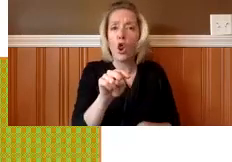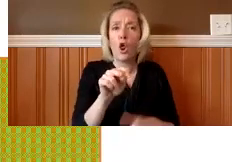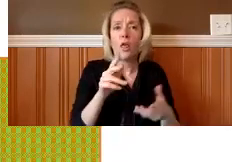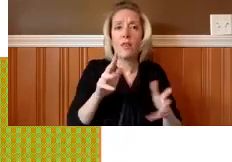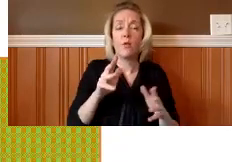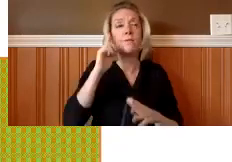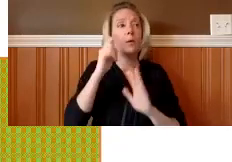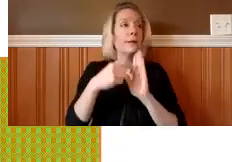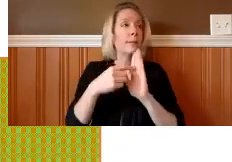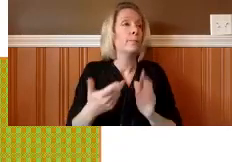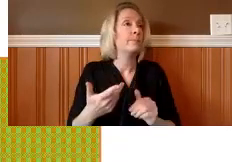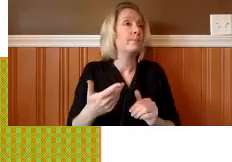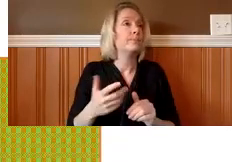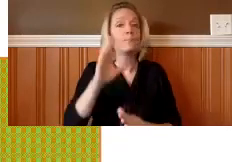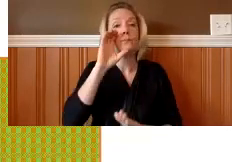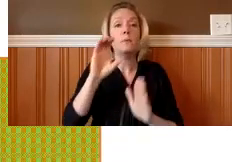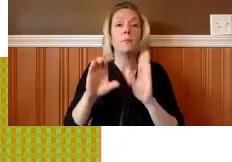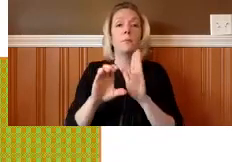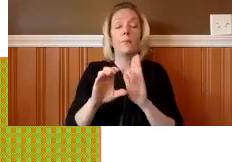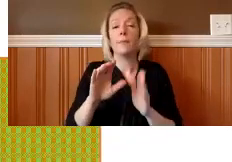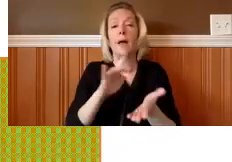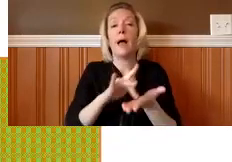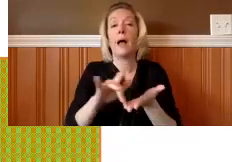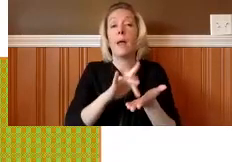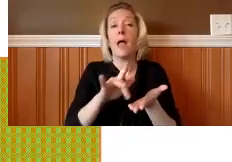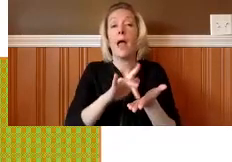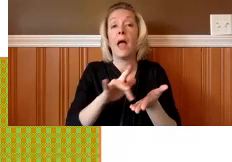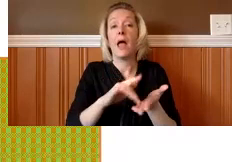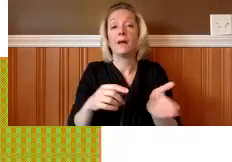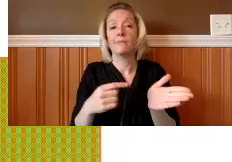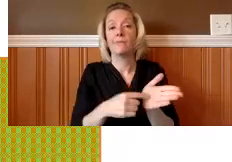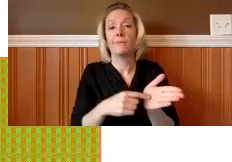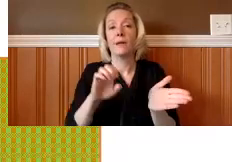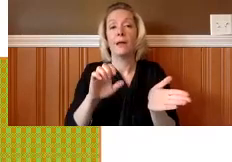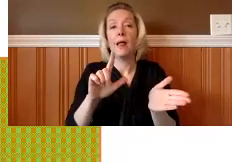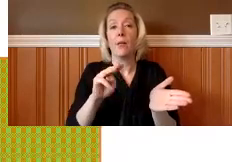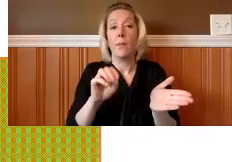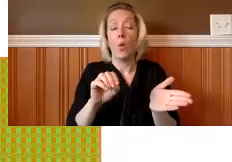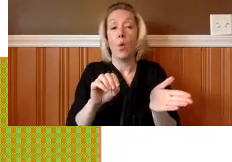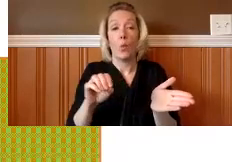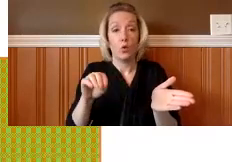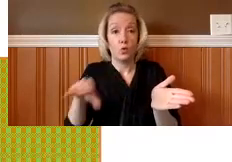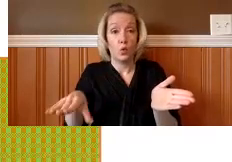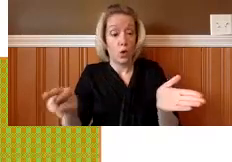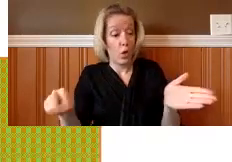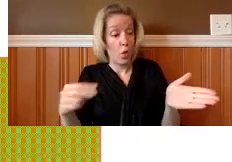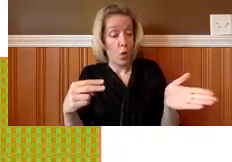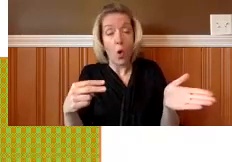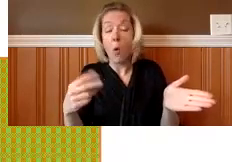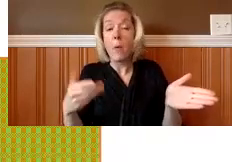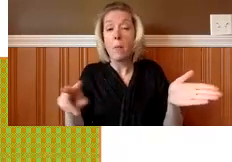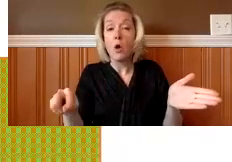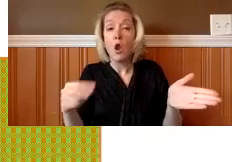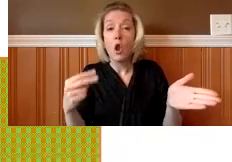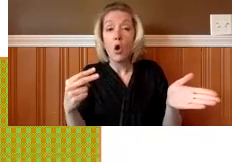of Elmo on the iPad, are they bringing their eyes around to it? Are they looking at it? I bet they are.